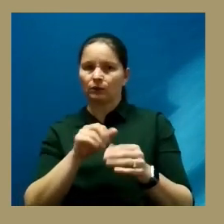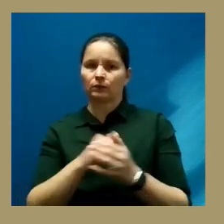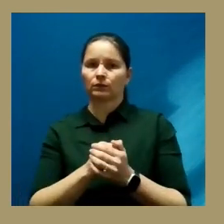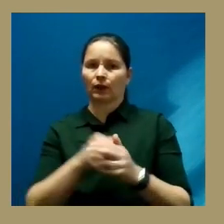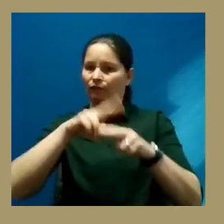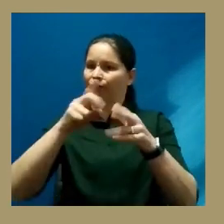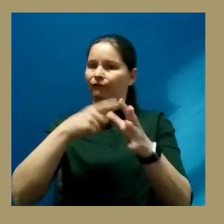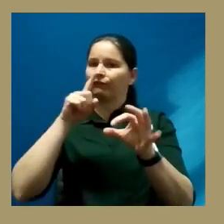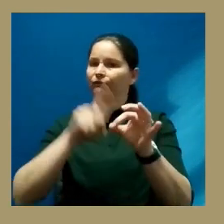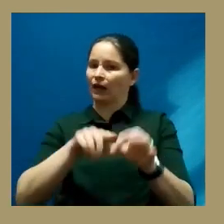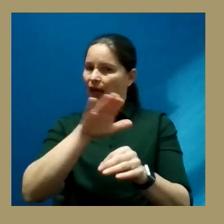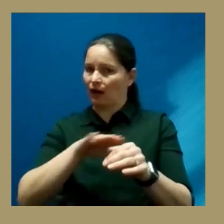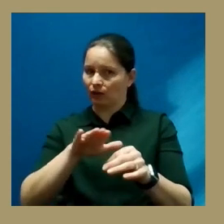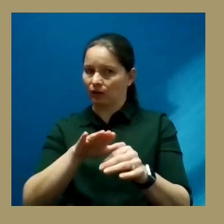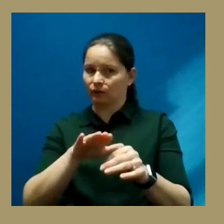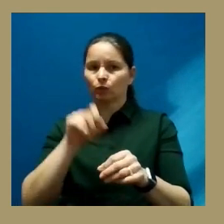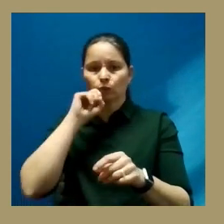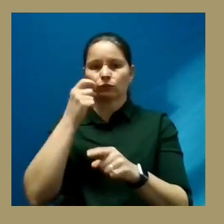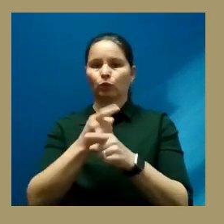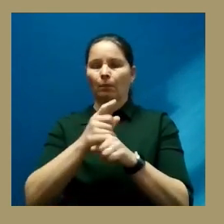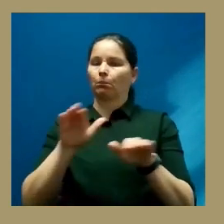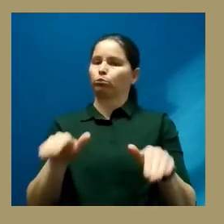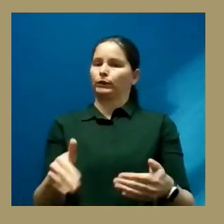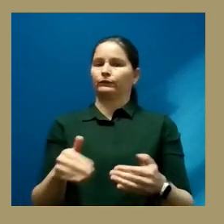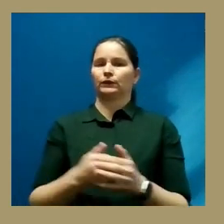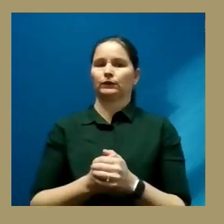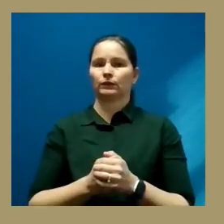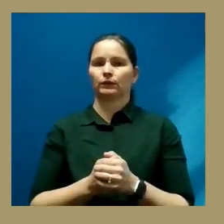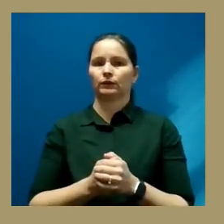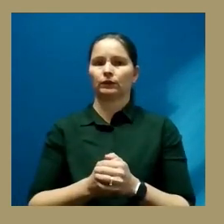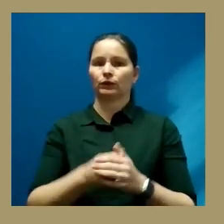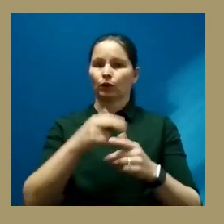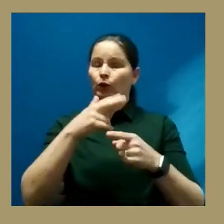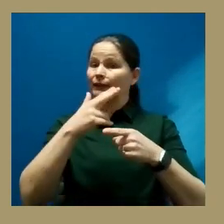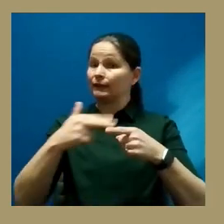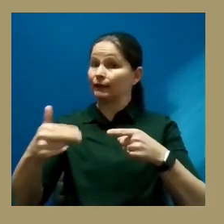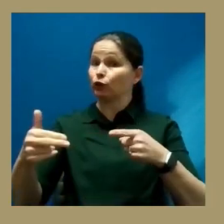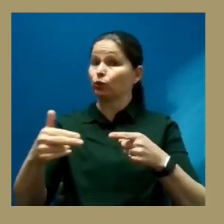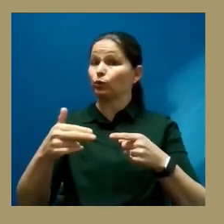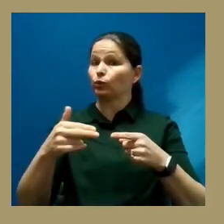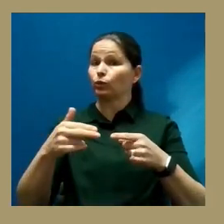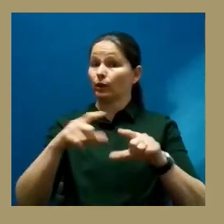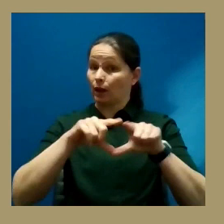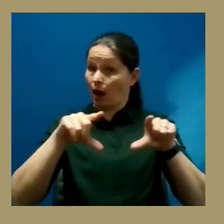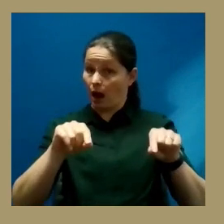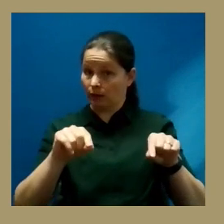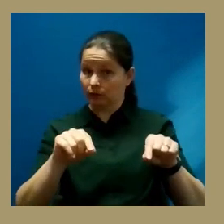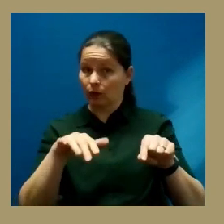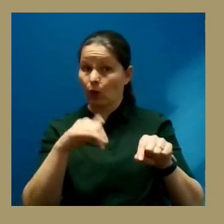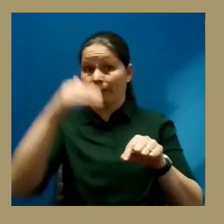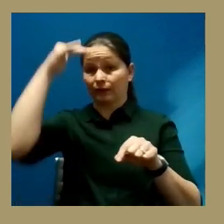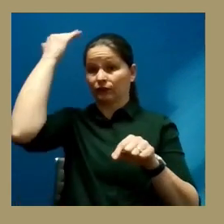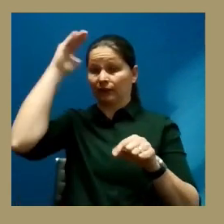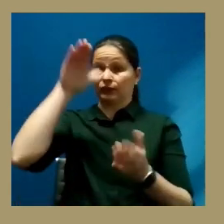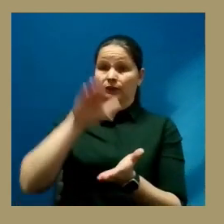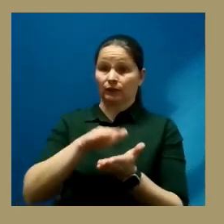card. So just go through that briefly. It's a digital version of the plastic seniors card or senior business discount card. You